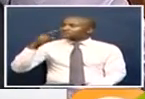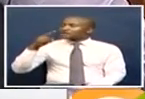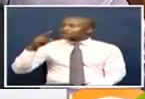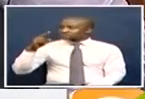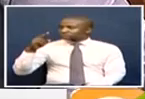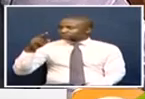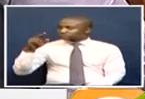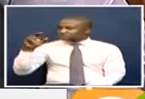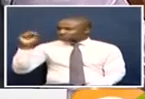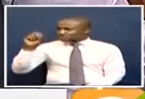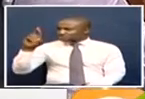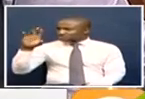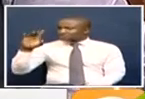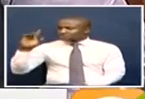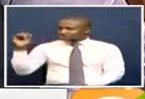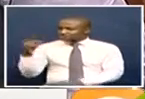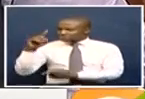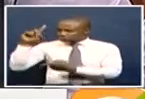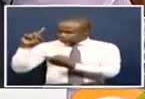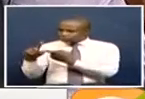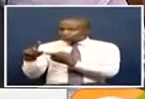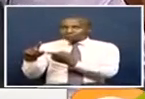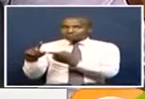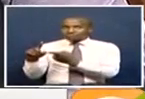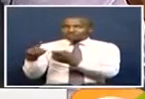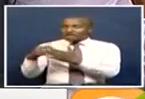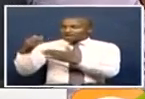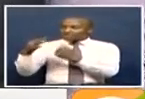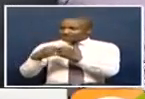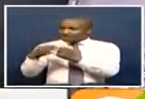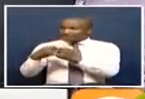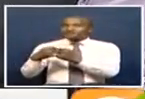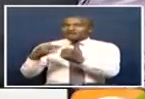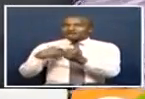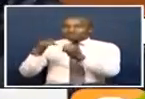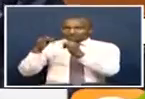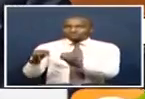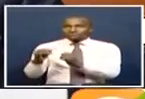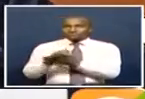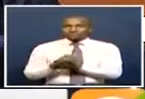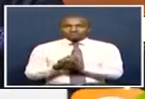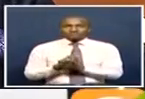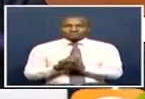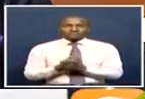slashing salaries. There's a new salary structure that starts after August 8th. Let me tell you something.